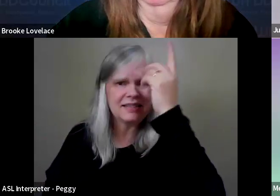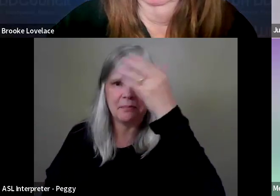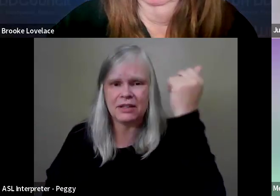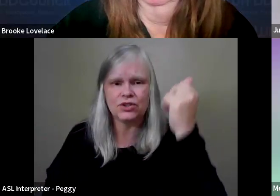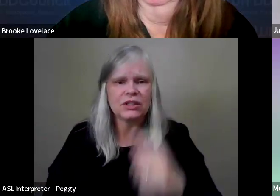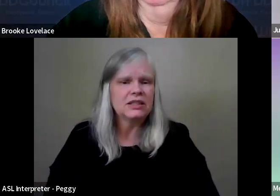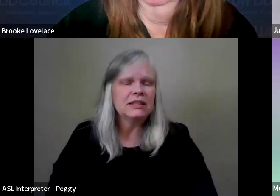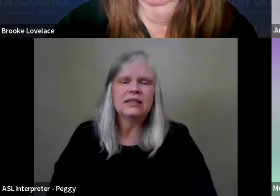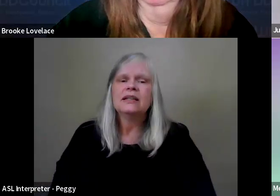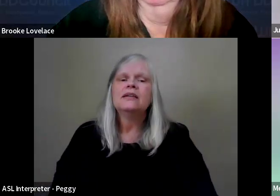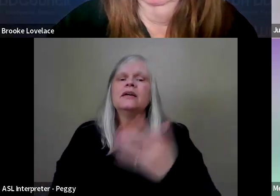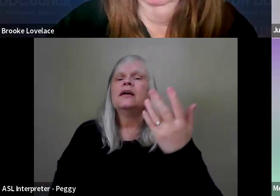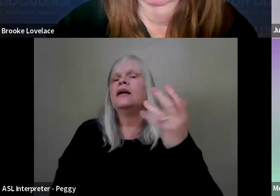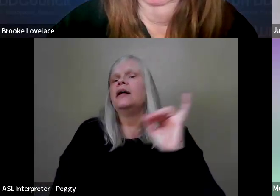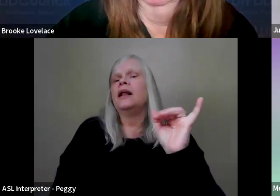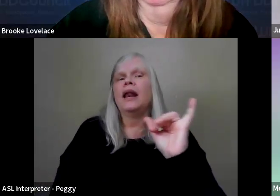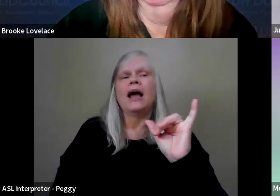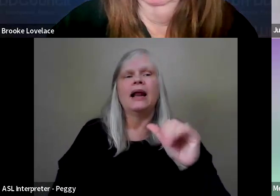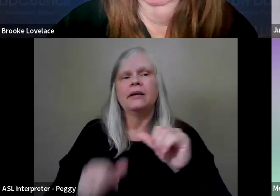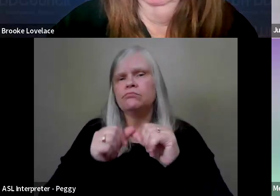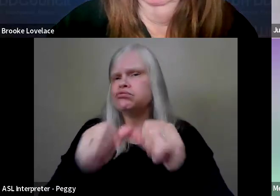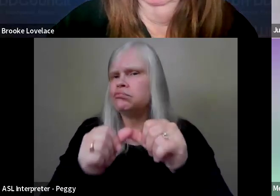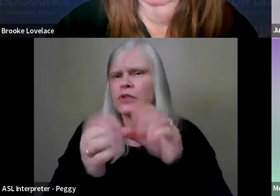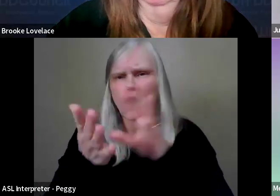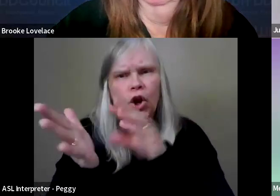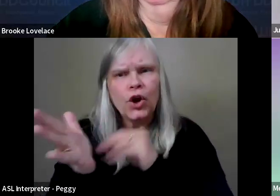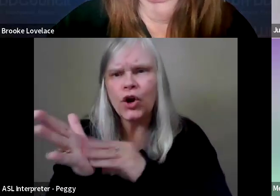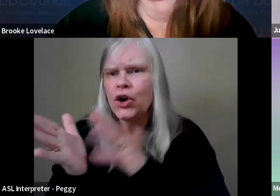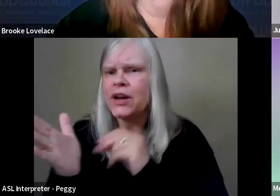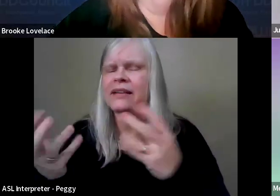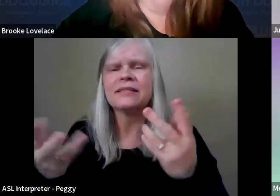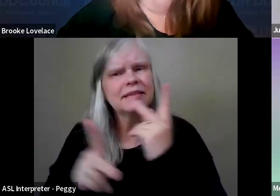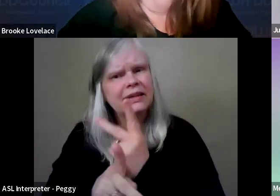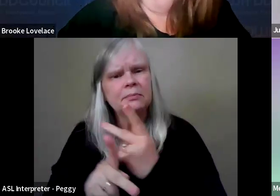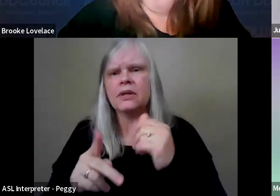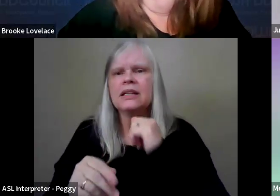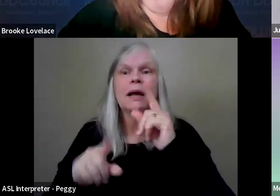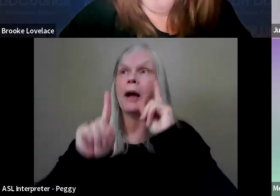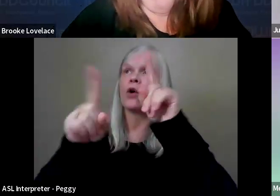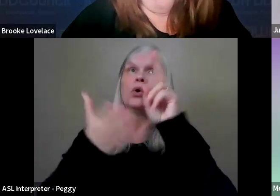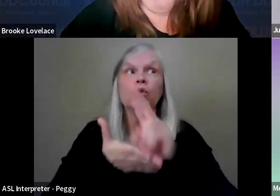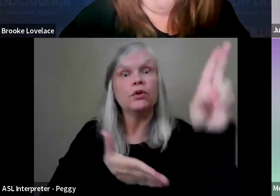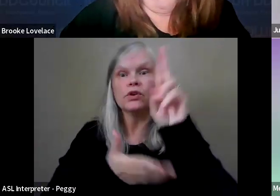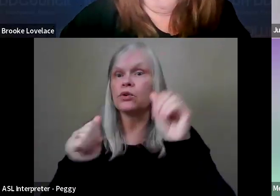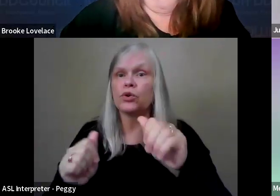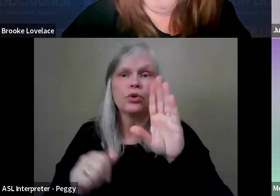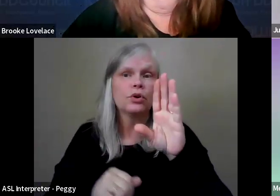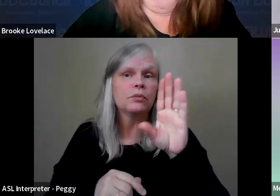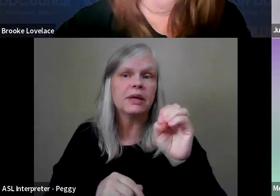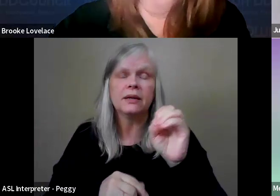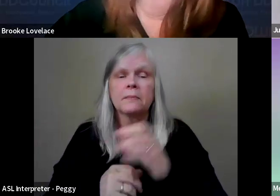things like continuing lifelong learning. That doesn't have to mean, going to a university. It could just